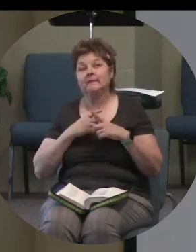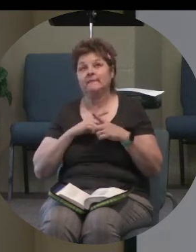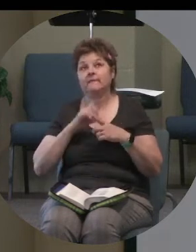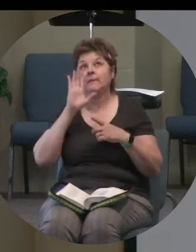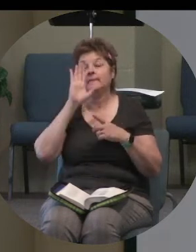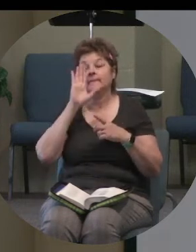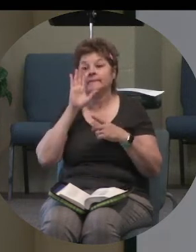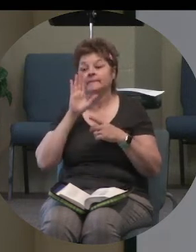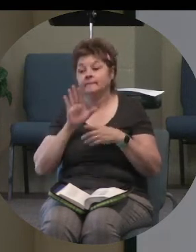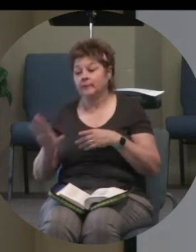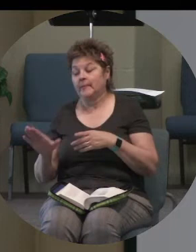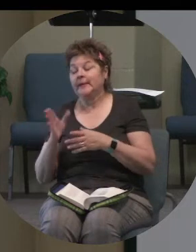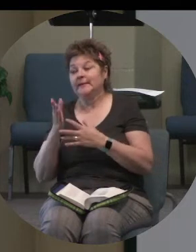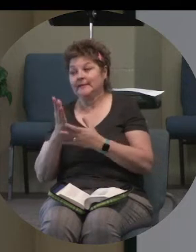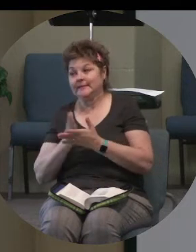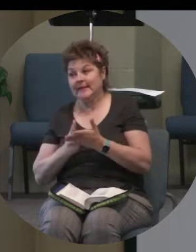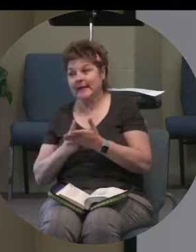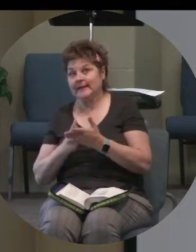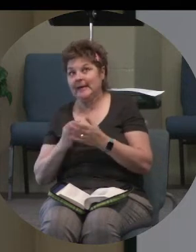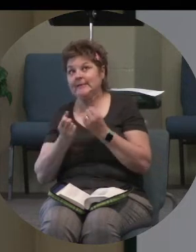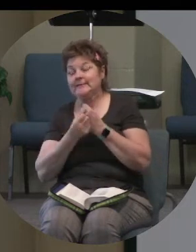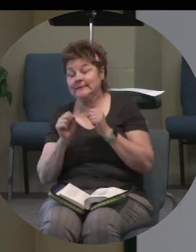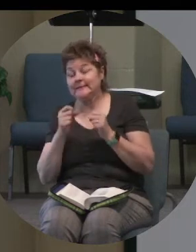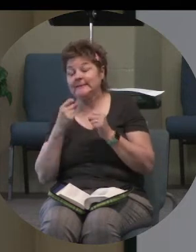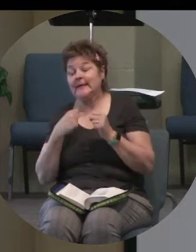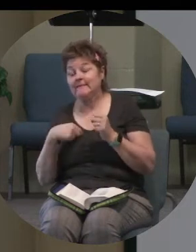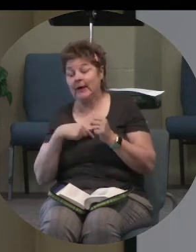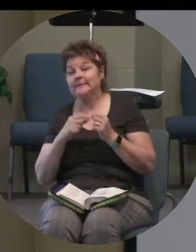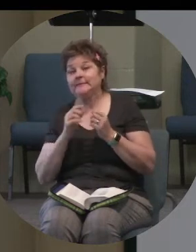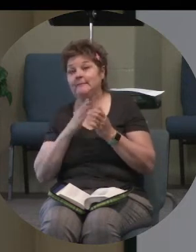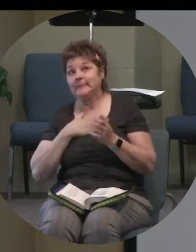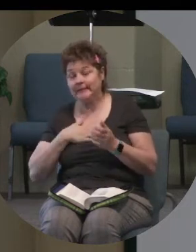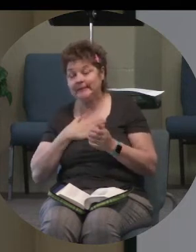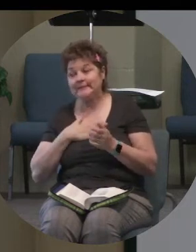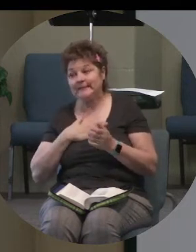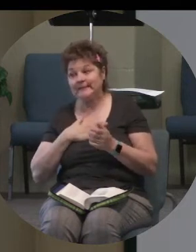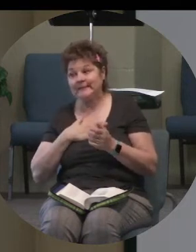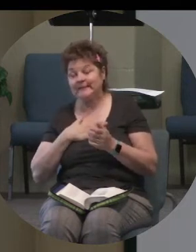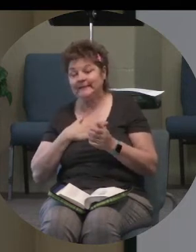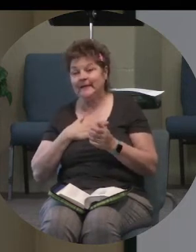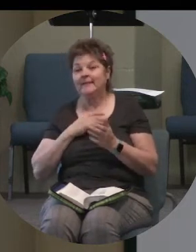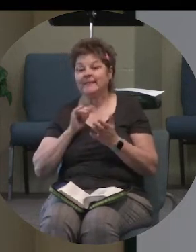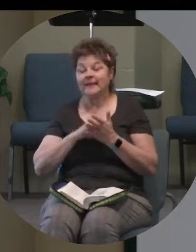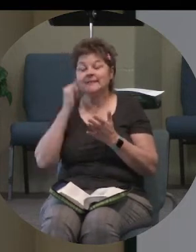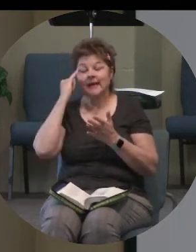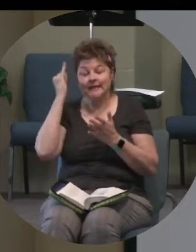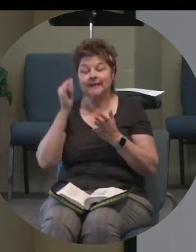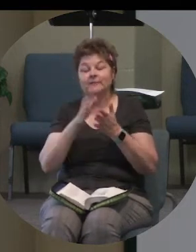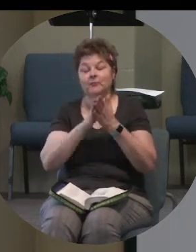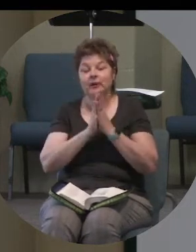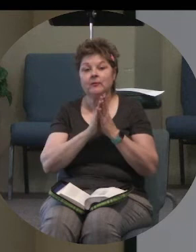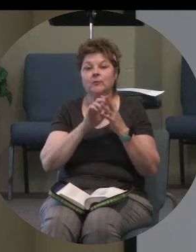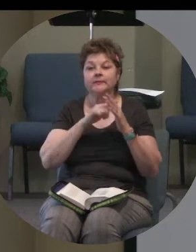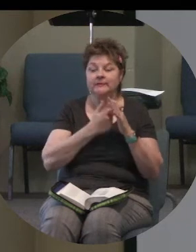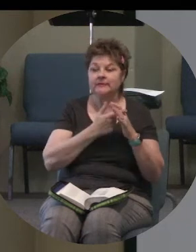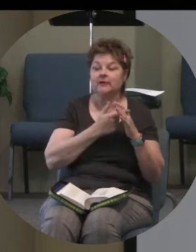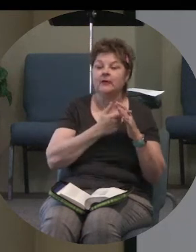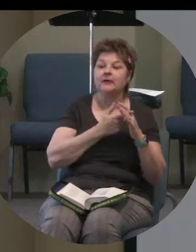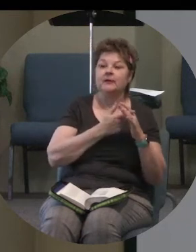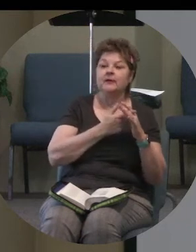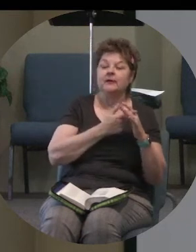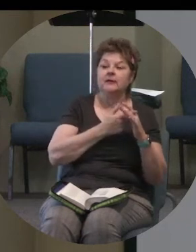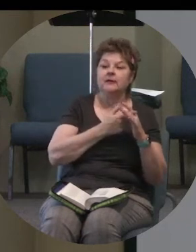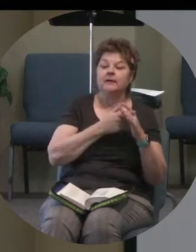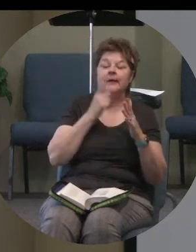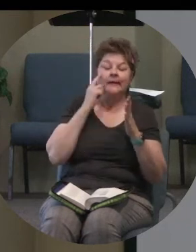the enemy. Save us, please. That's the idea of his prayer. But when we start at the very beginning, he